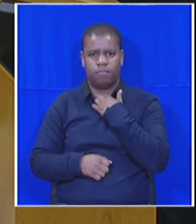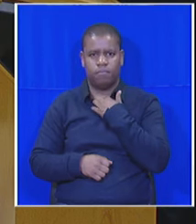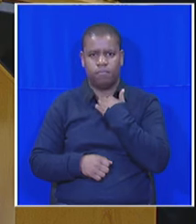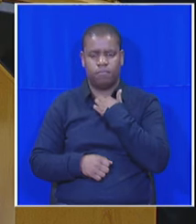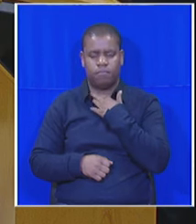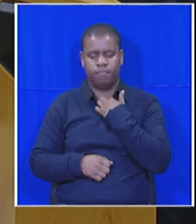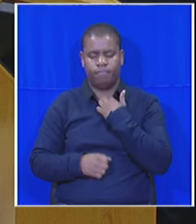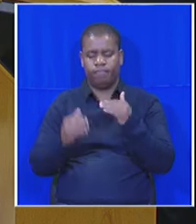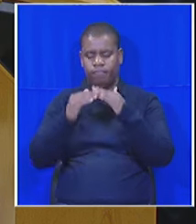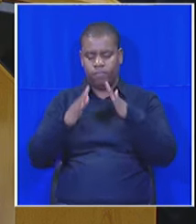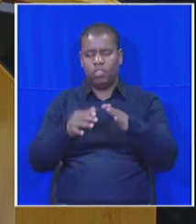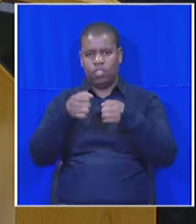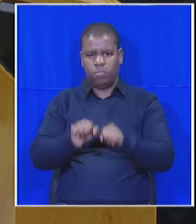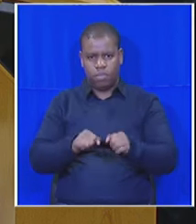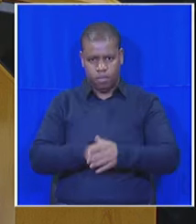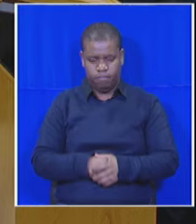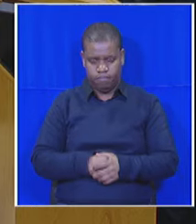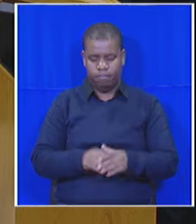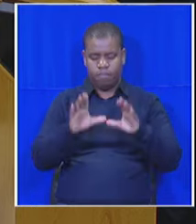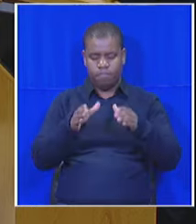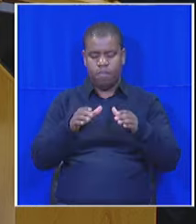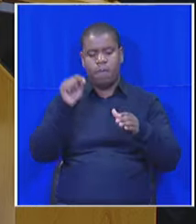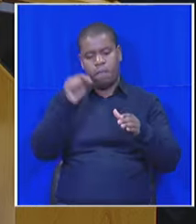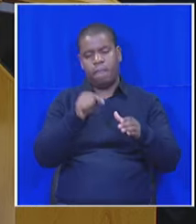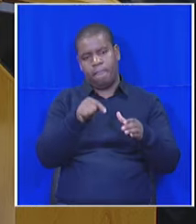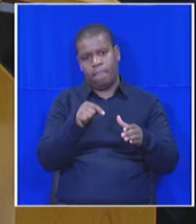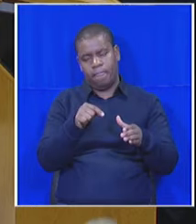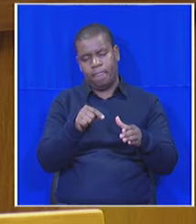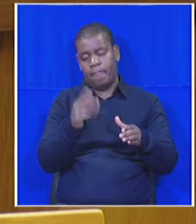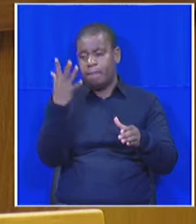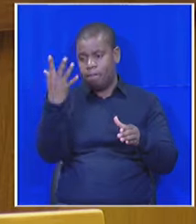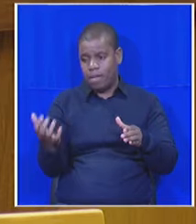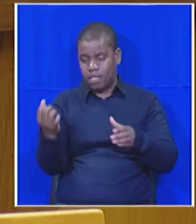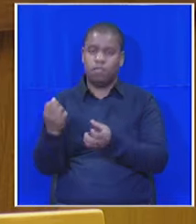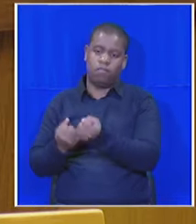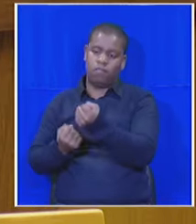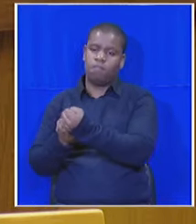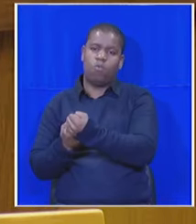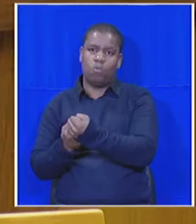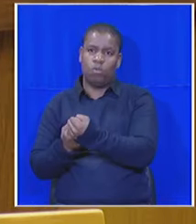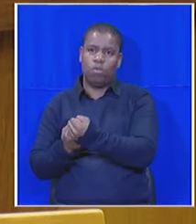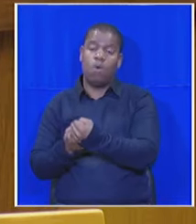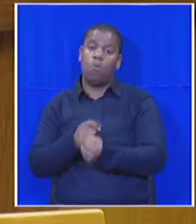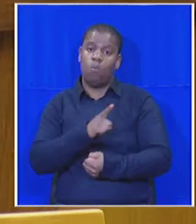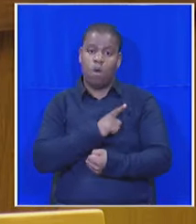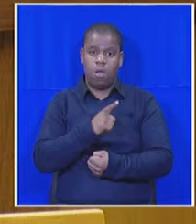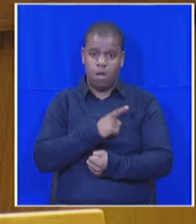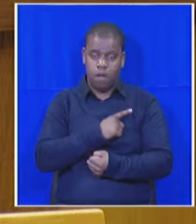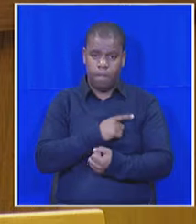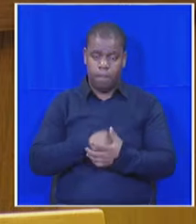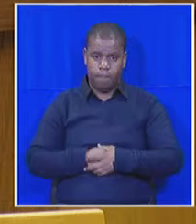House Chairperson, the African National Congress supports this budget because in